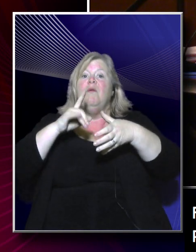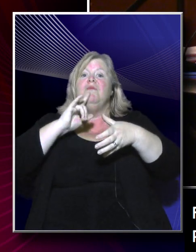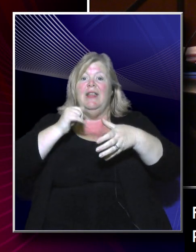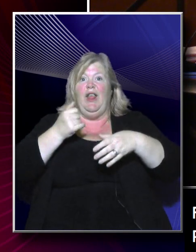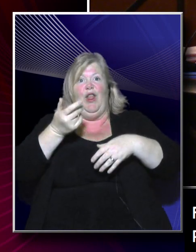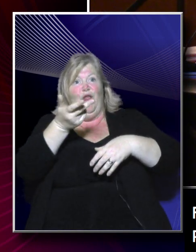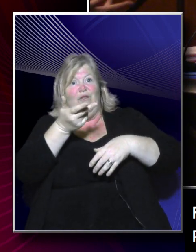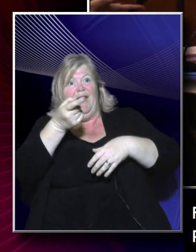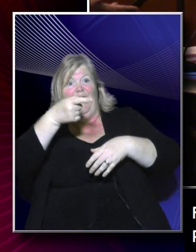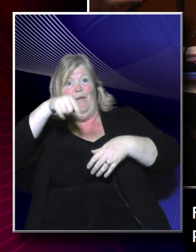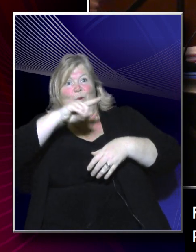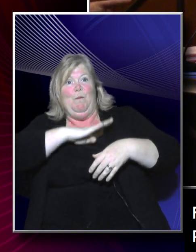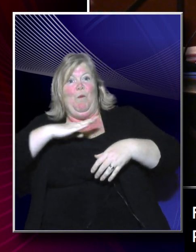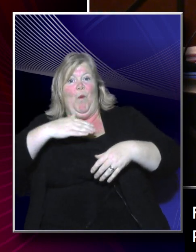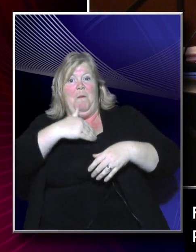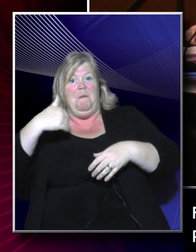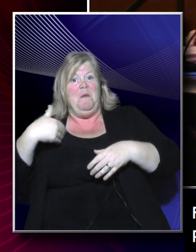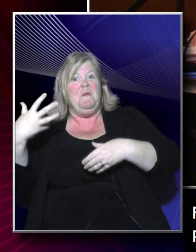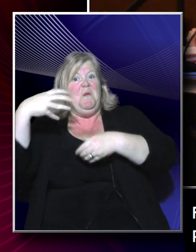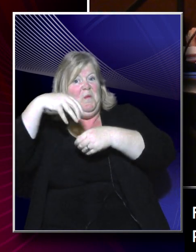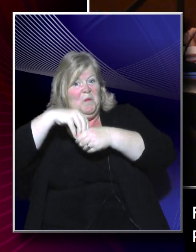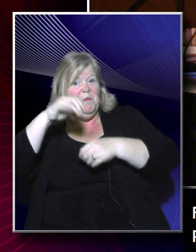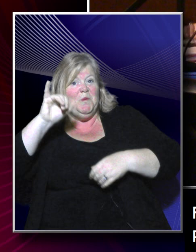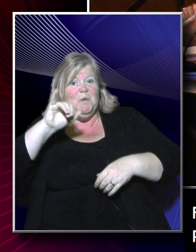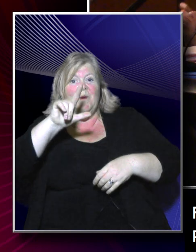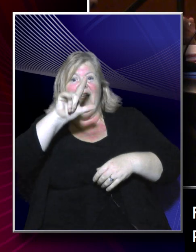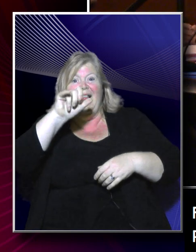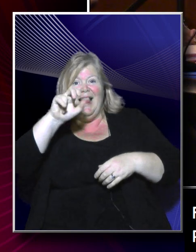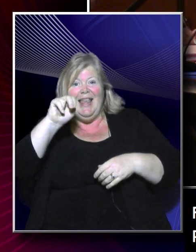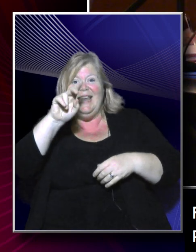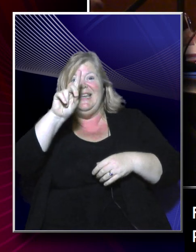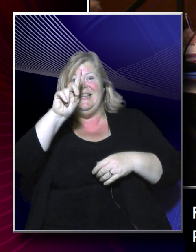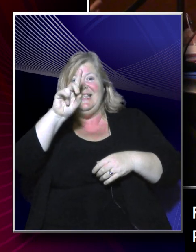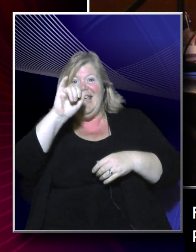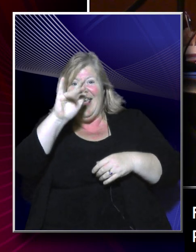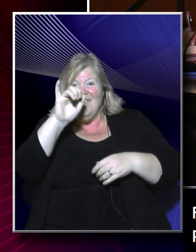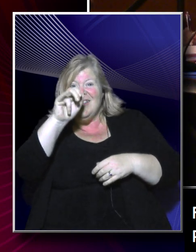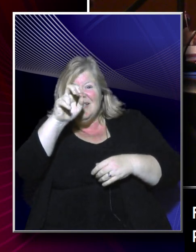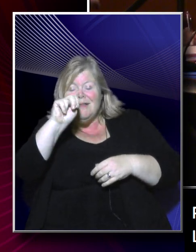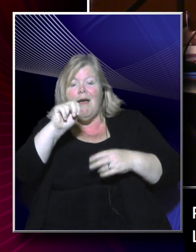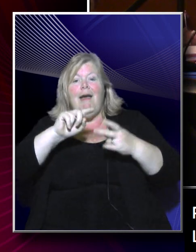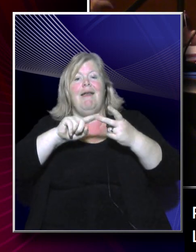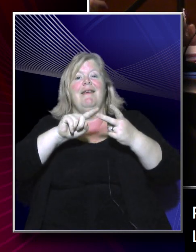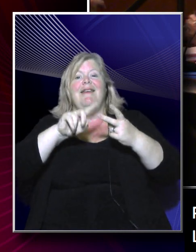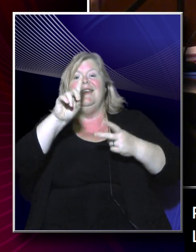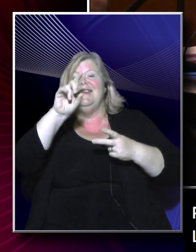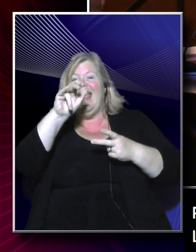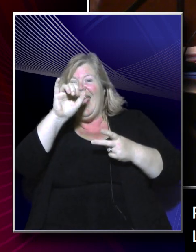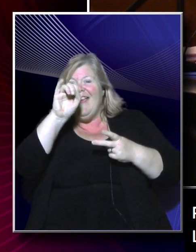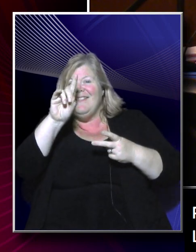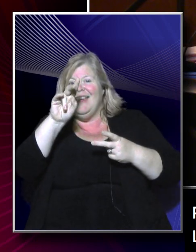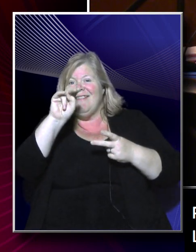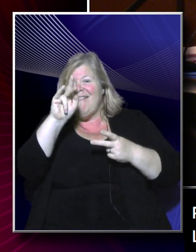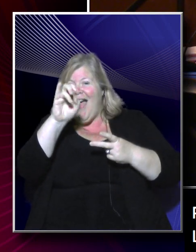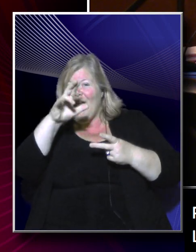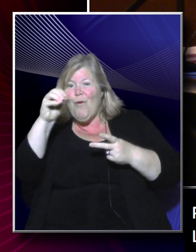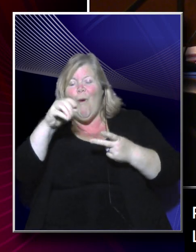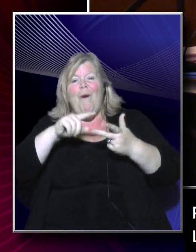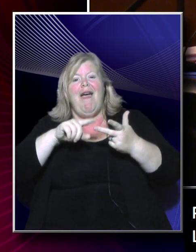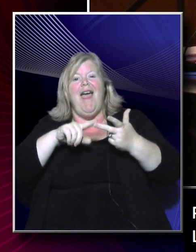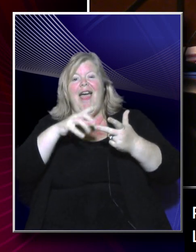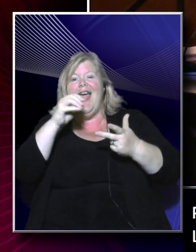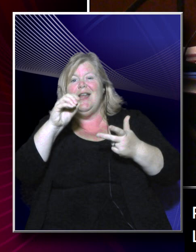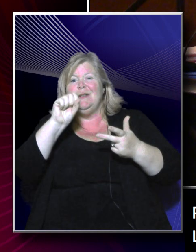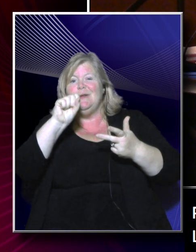you here on the board, Lynn Davison, David Nigro, and Suke Nightfall.